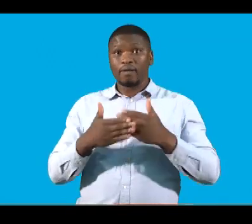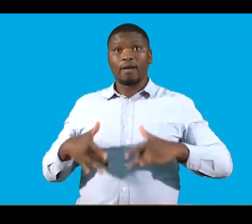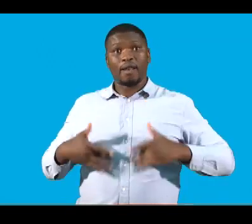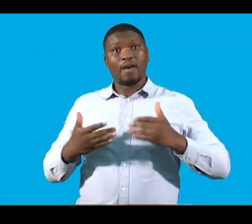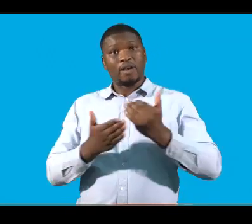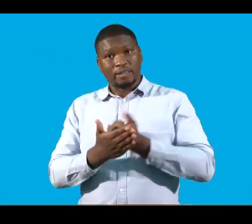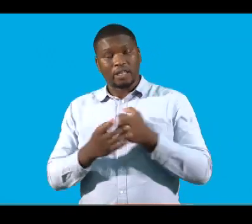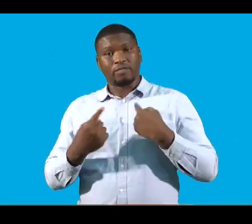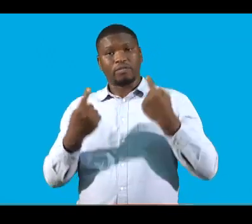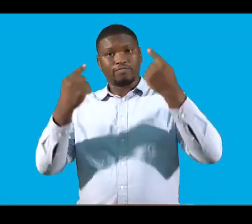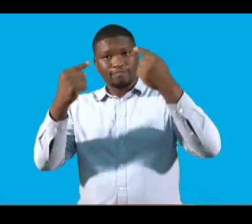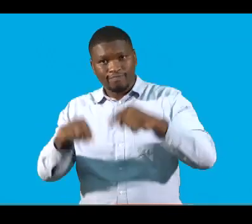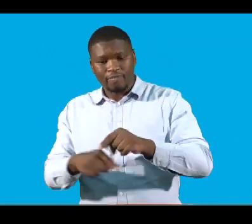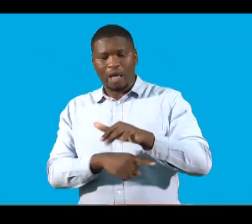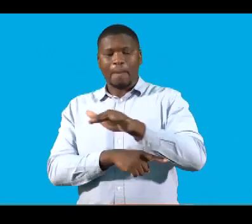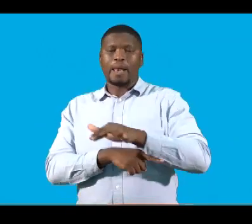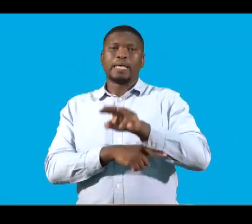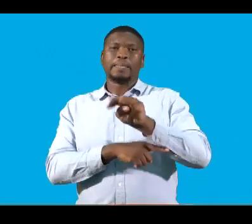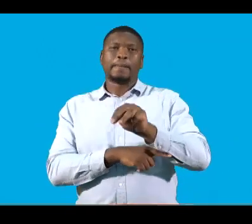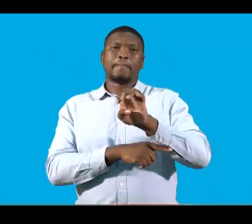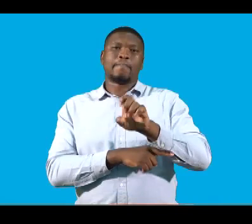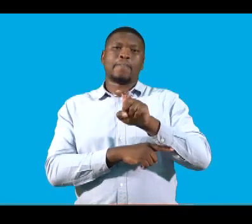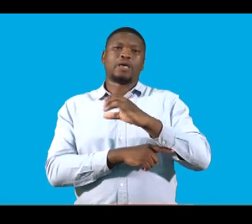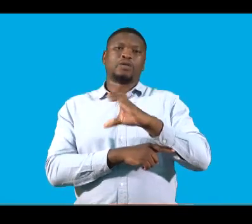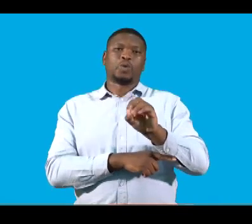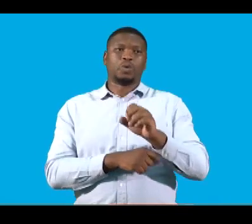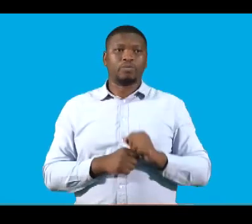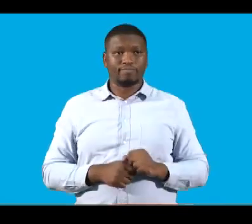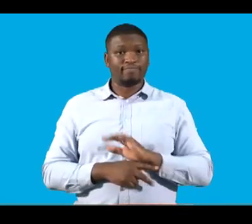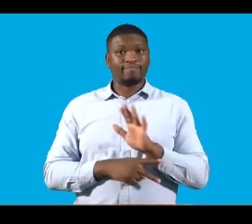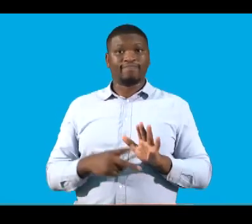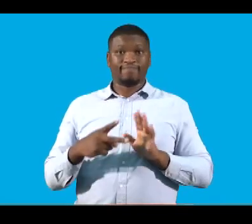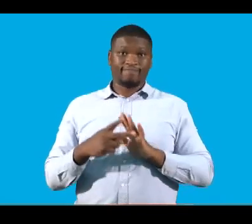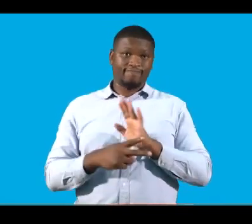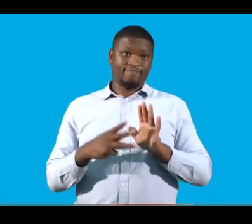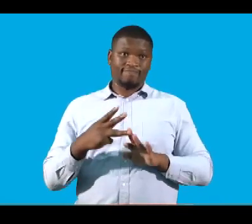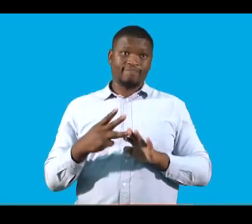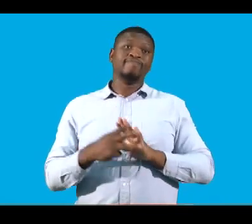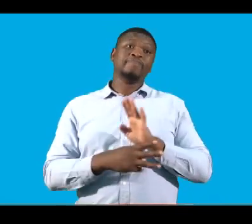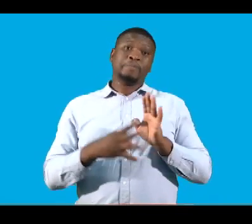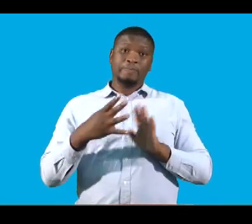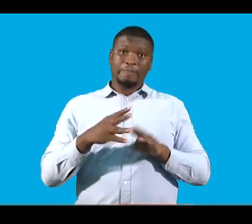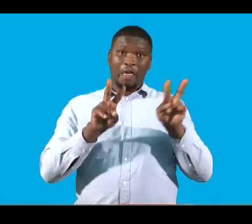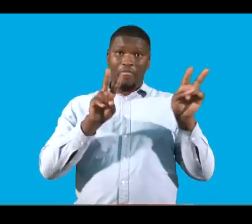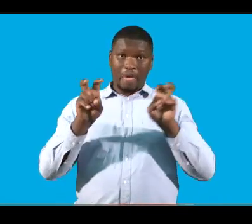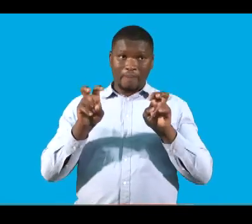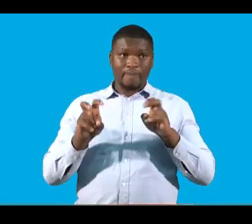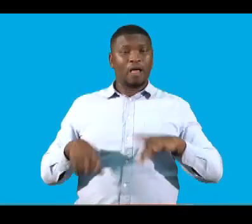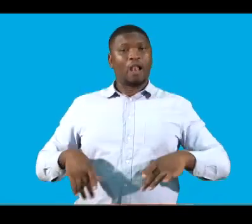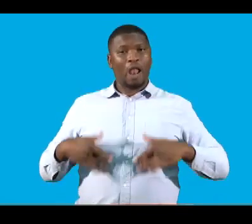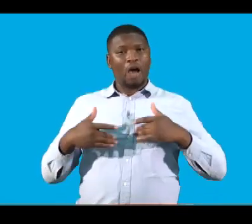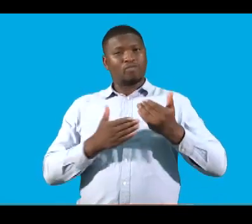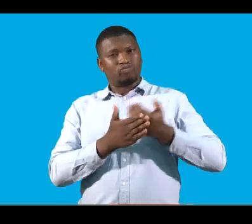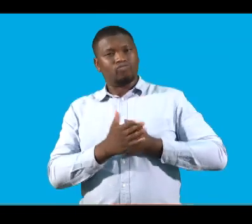He ultimately survives and he lands up on Mexican shores. The themes. We've got survival, faith,